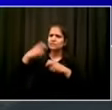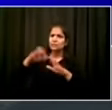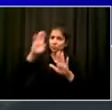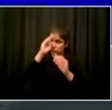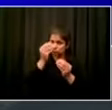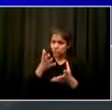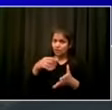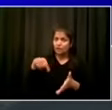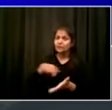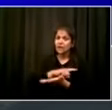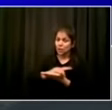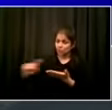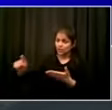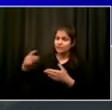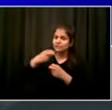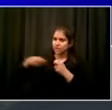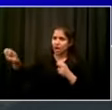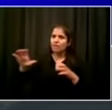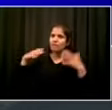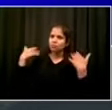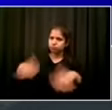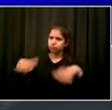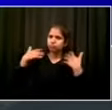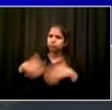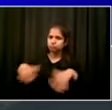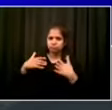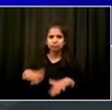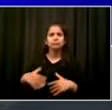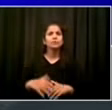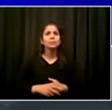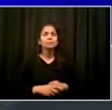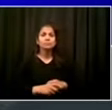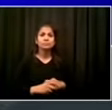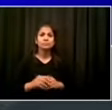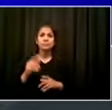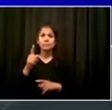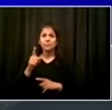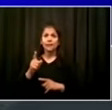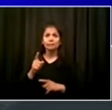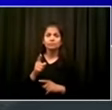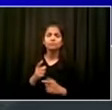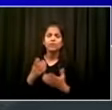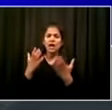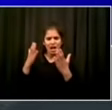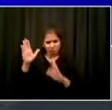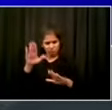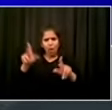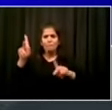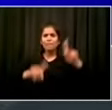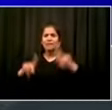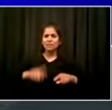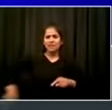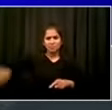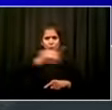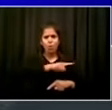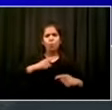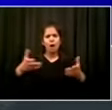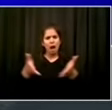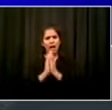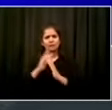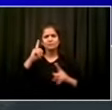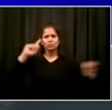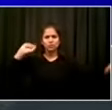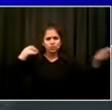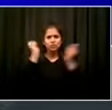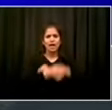people call for change, and change will happen. And we'll talk about that today. But I first want to talk about the week and